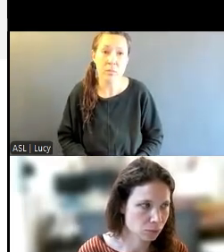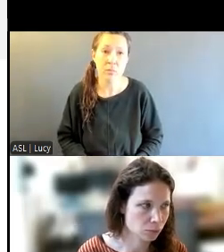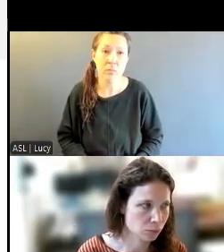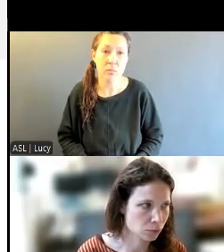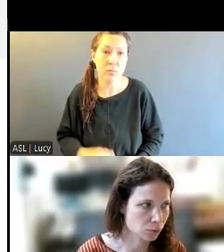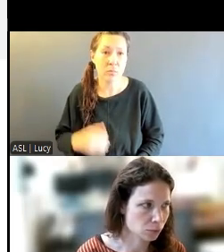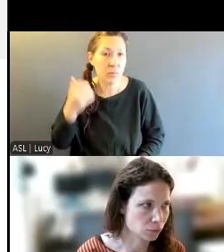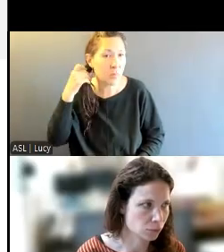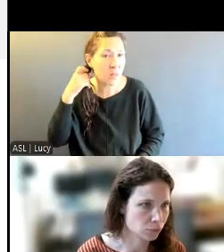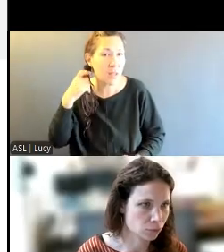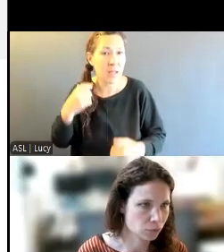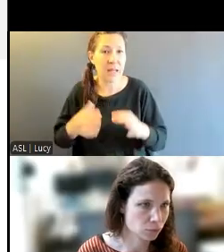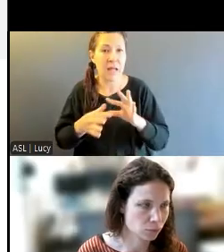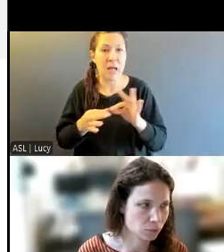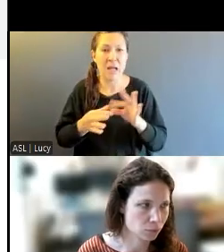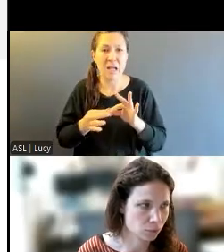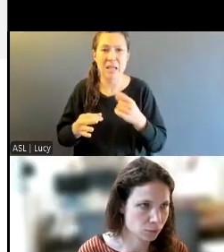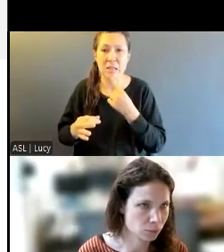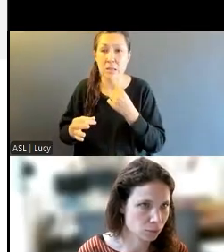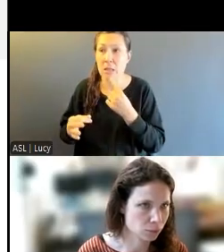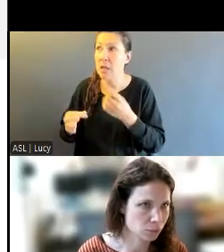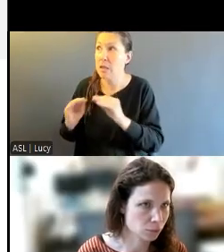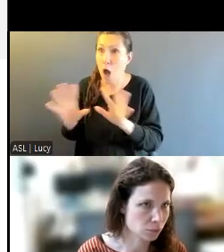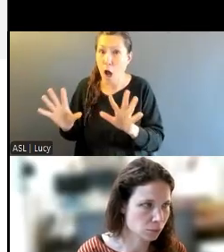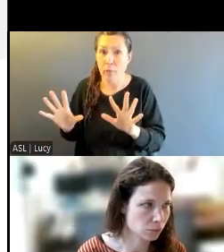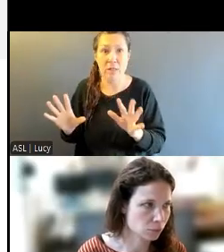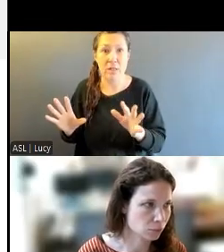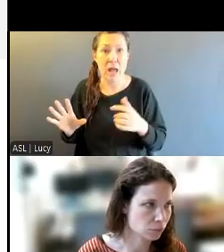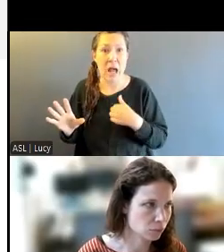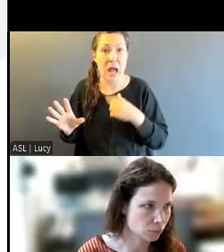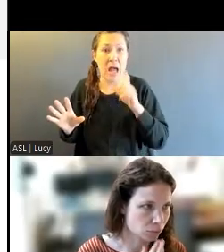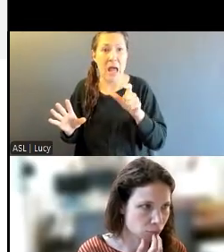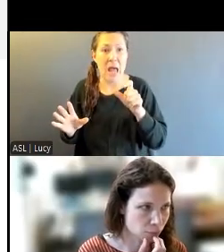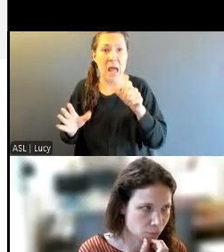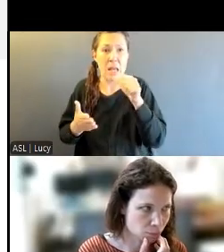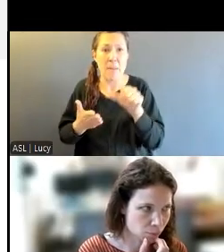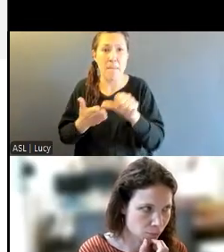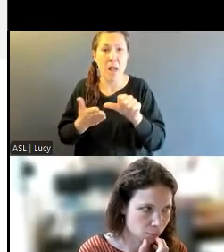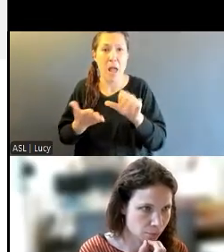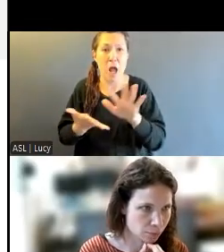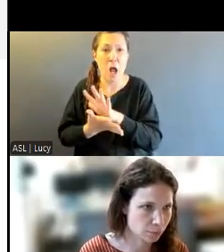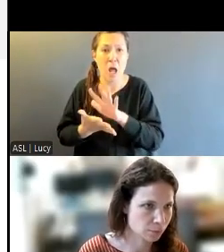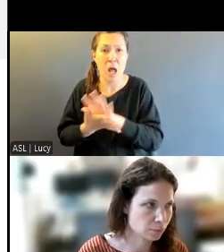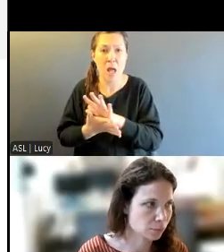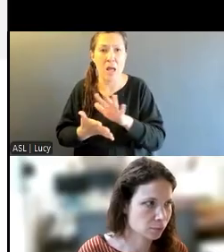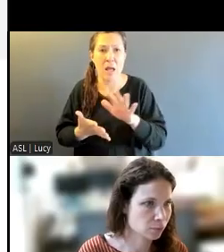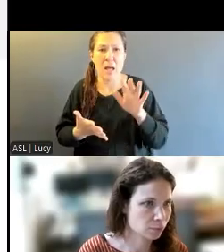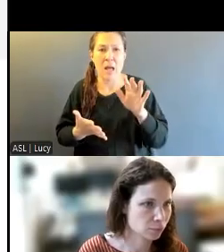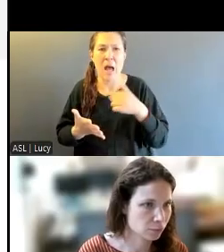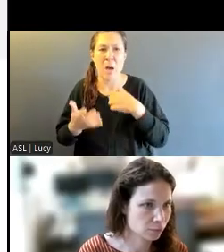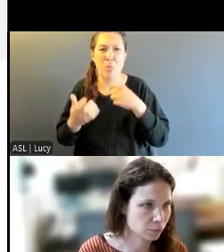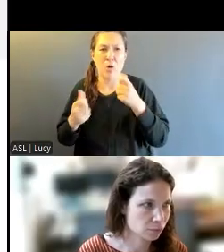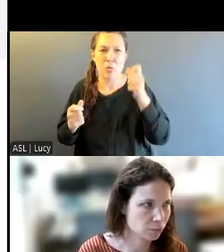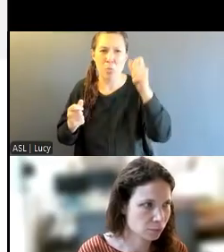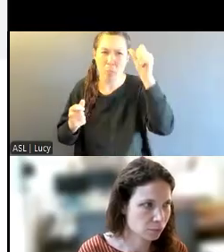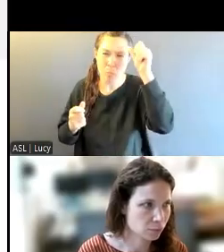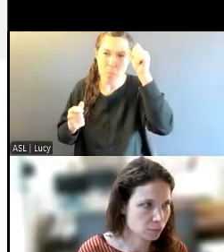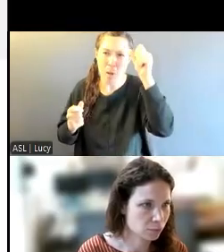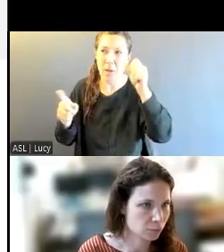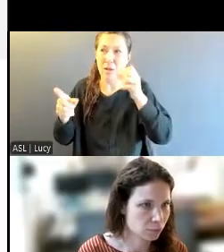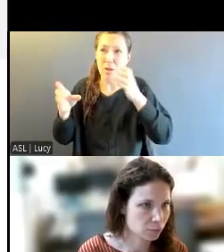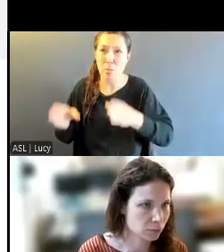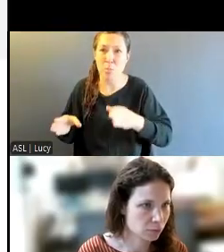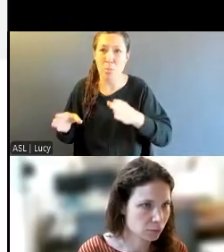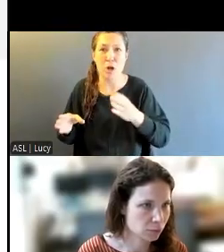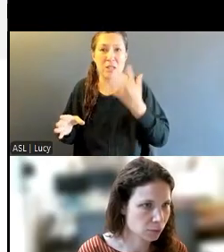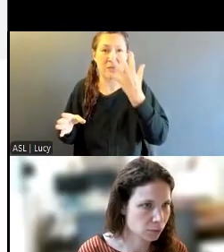There was a time when I needed to mail a document, and I think I am going to die remembering that man face at the post